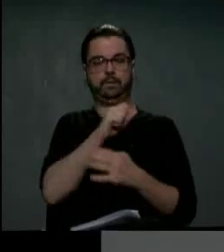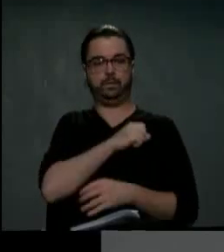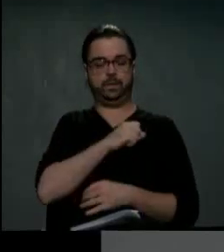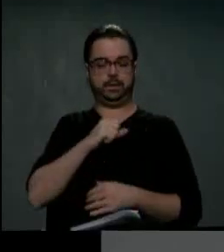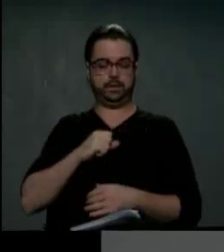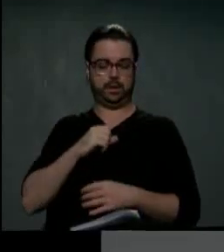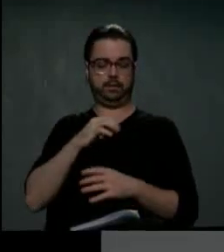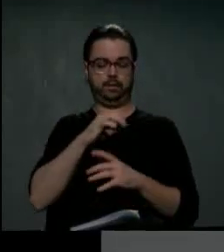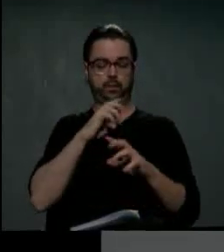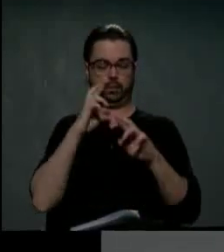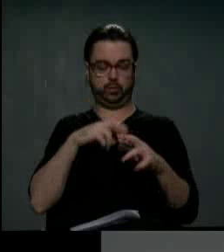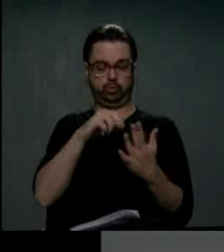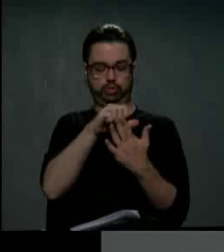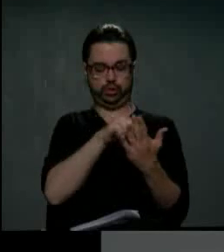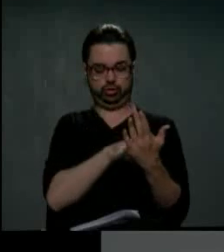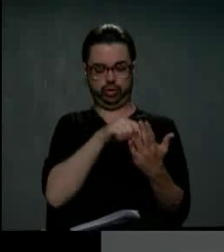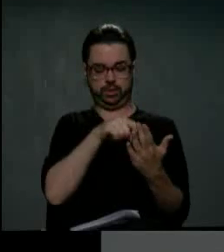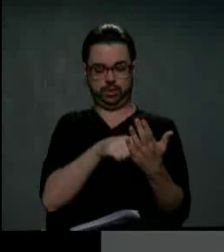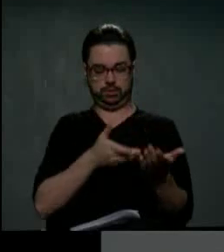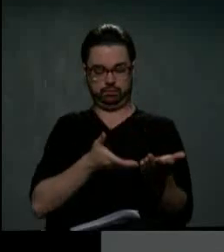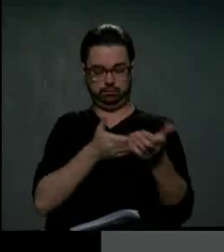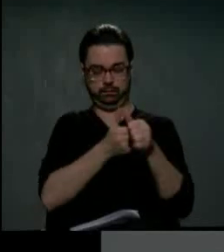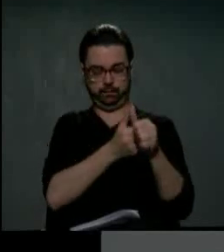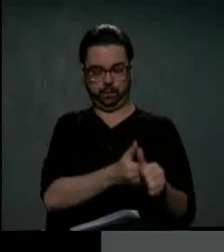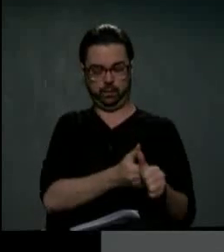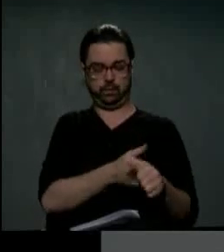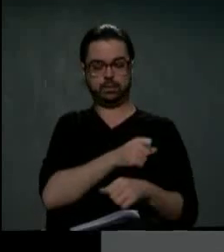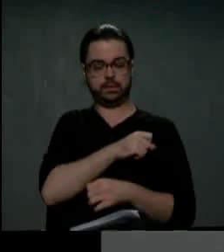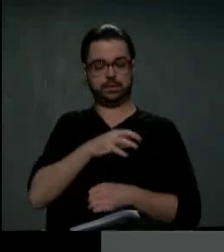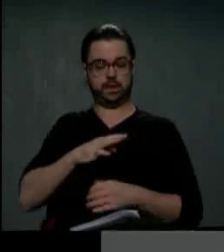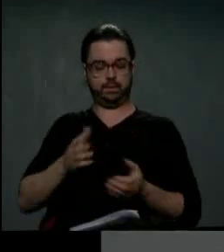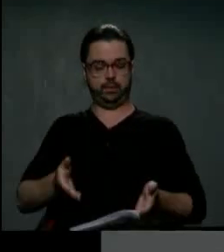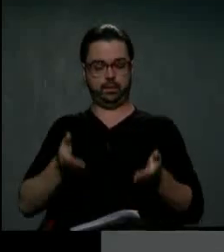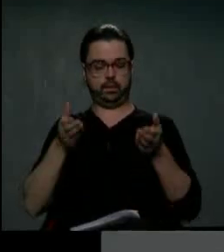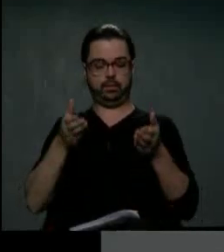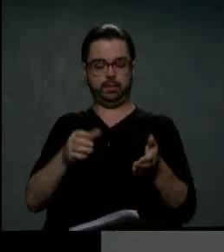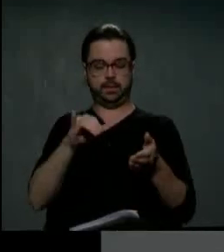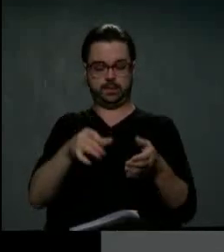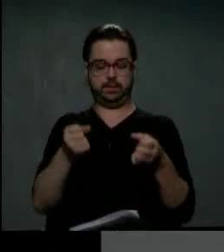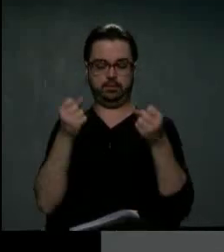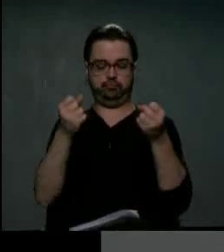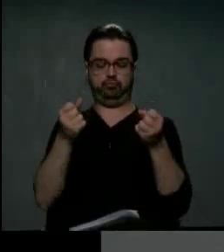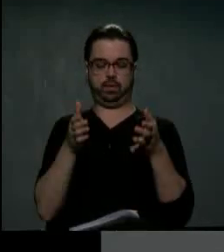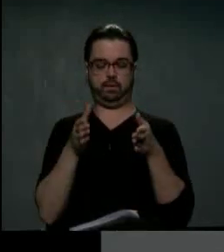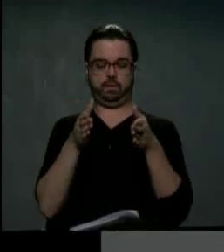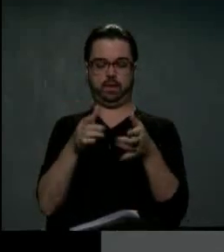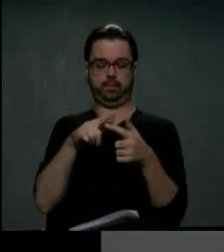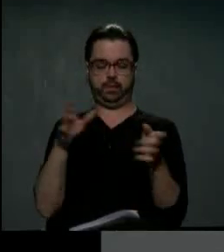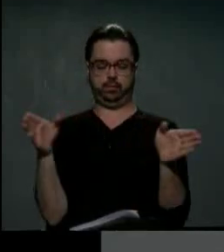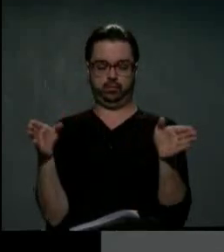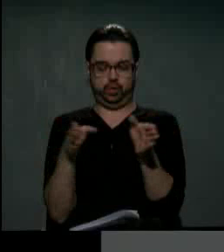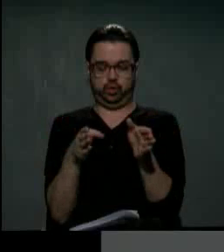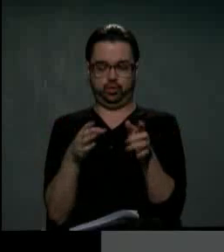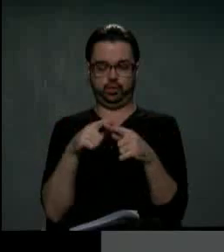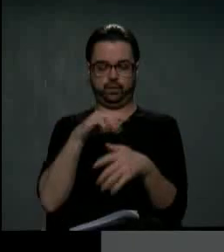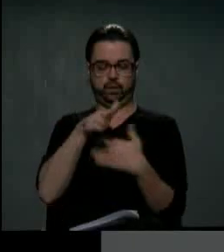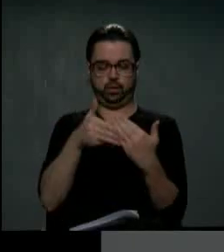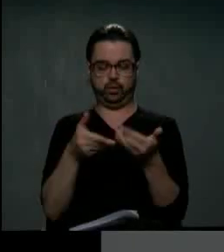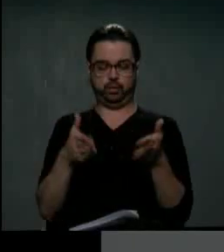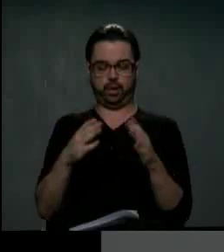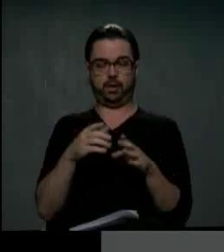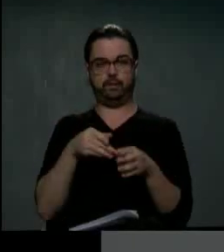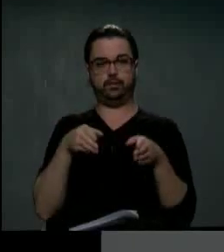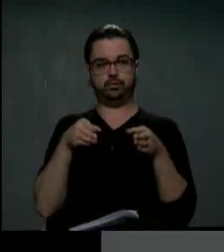report. Staff recommends the drive aisles be reduced on all the lots to allow for additional street buffering area along Colonel Glenn Road.